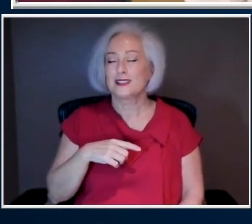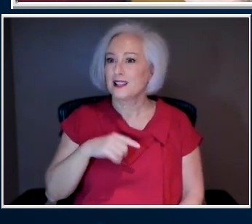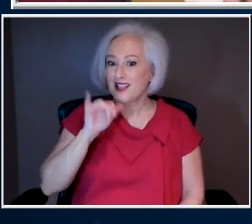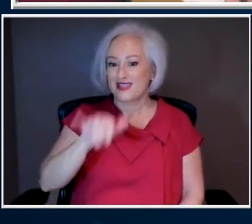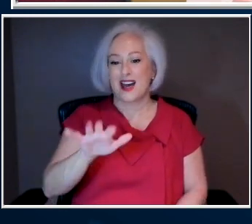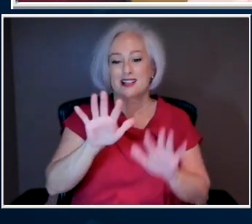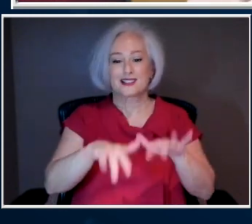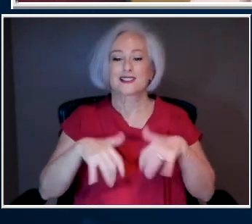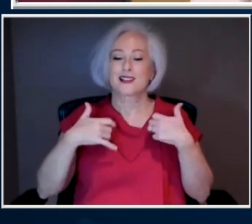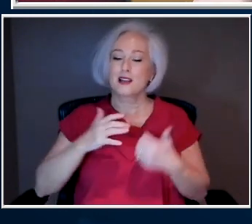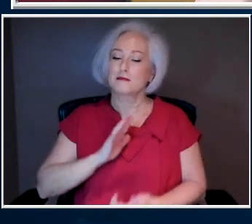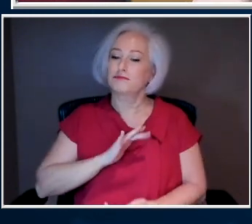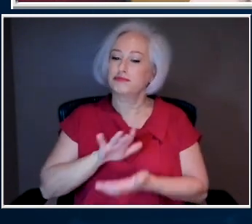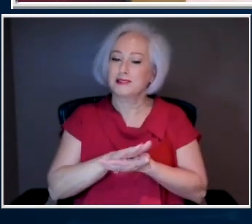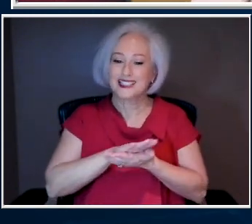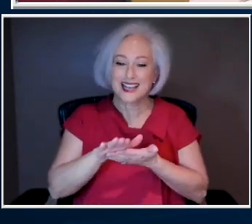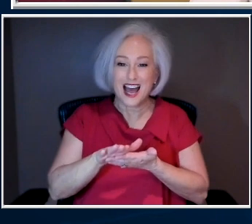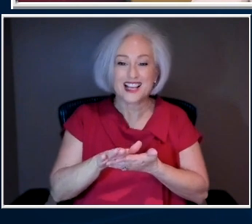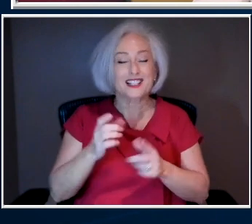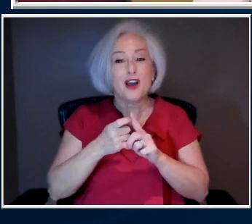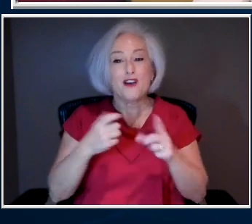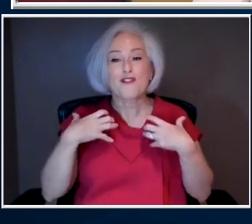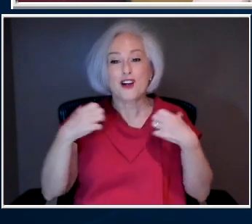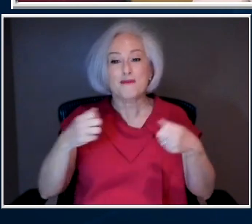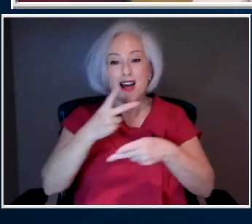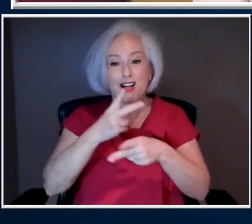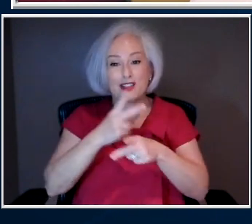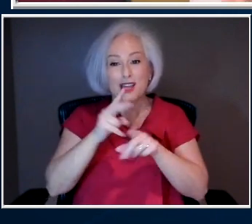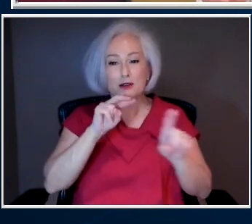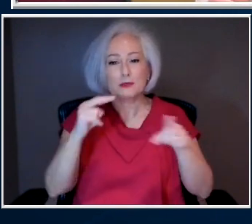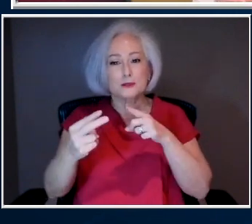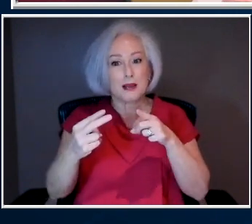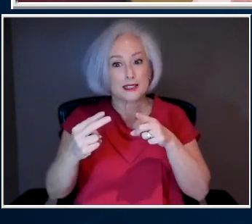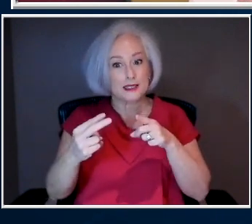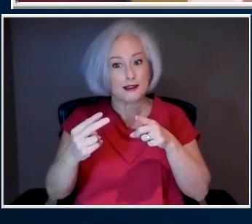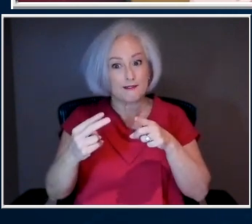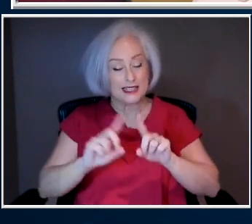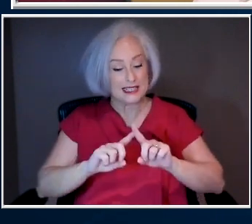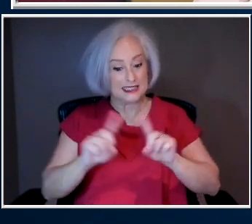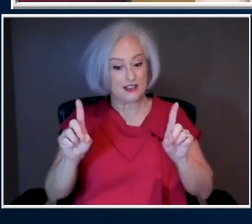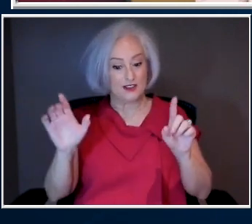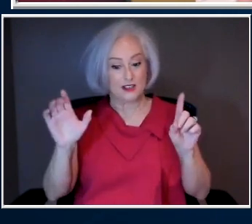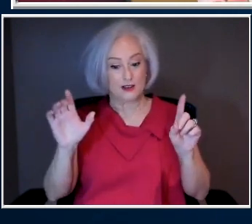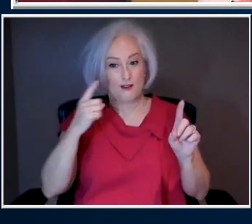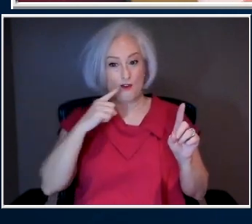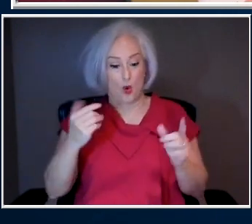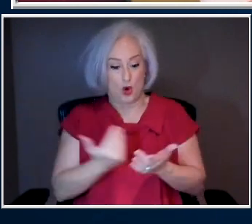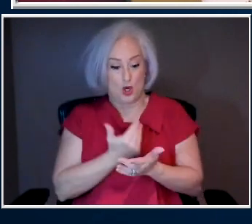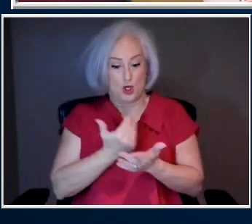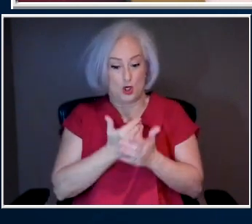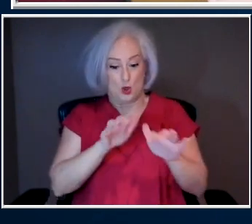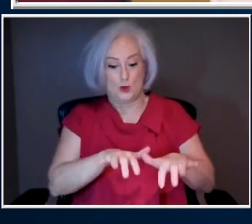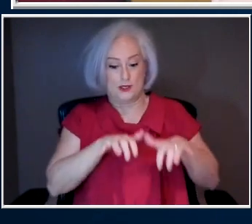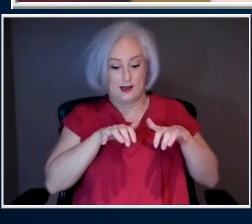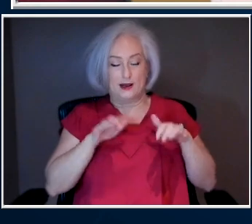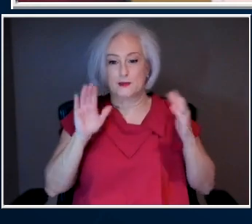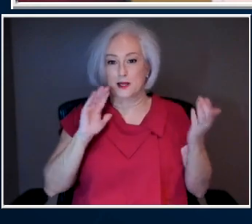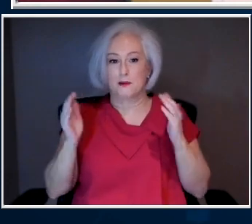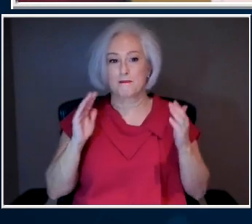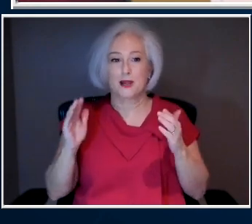playoffs. So from that standpoint, this would be the best circumstance we've had. Yeah, no doubt. Coach Reid has mentioned on